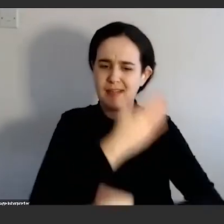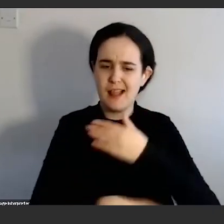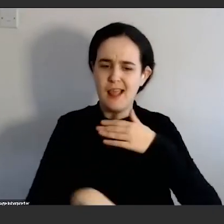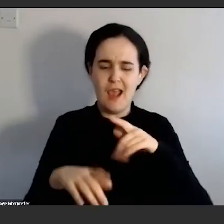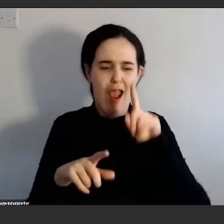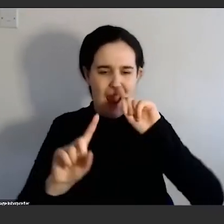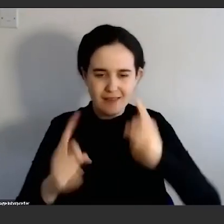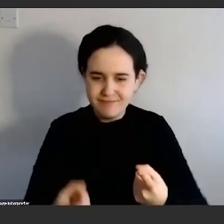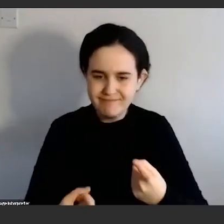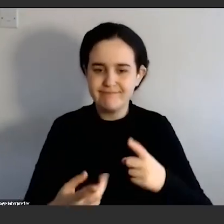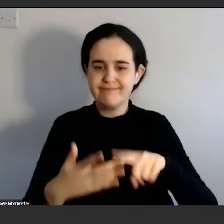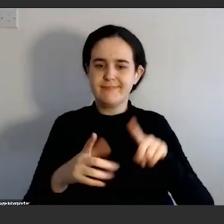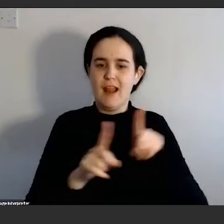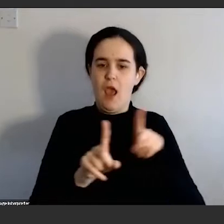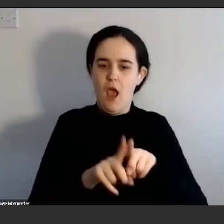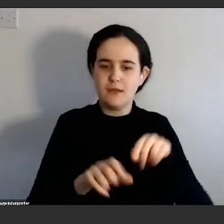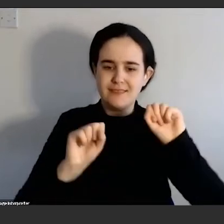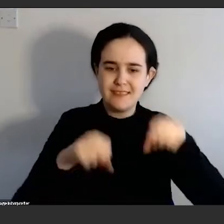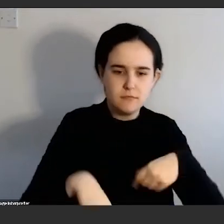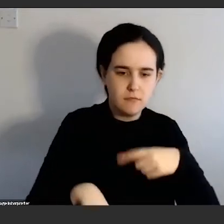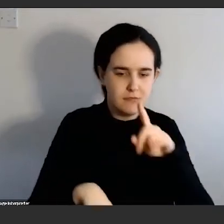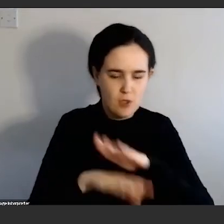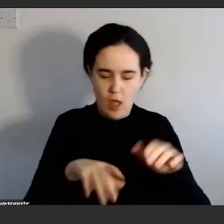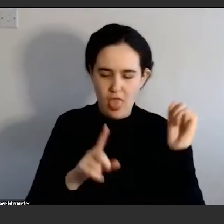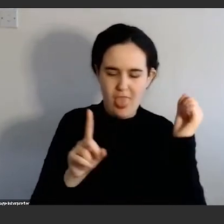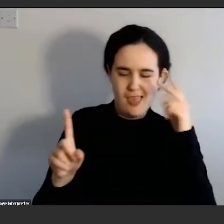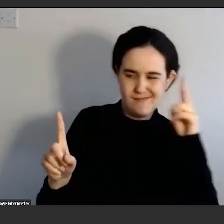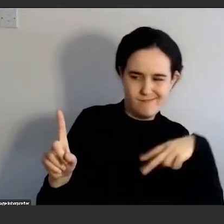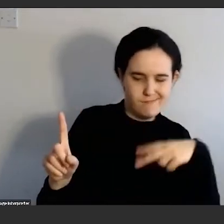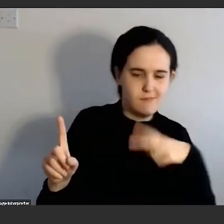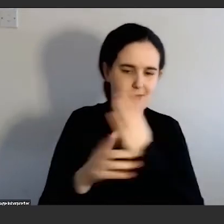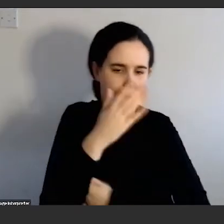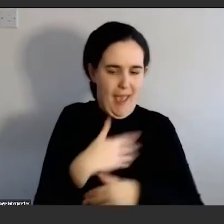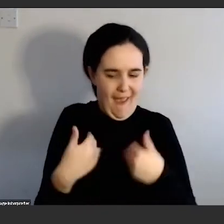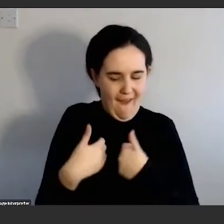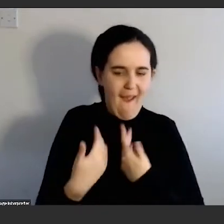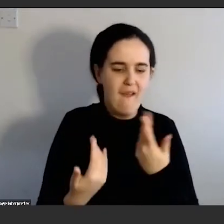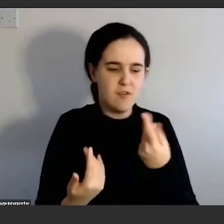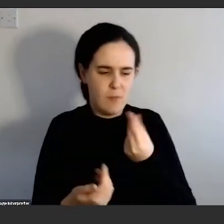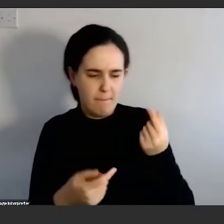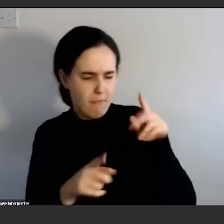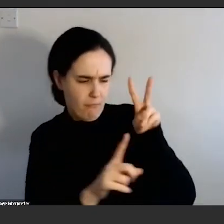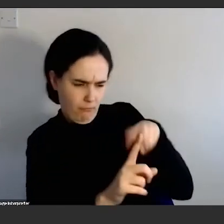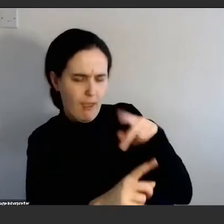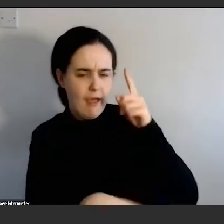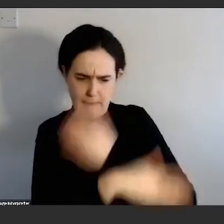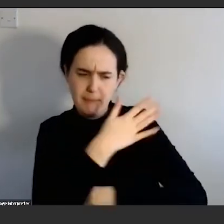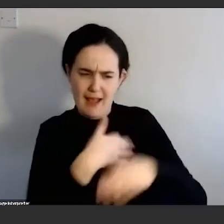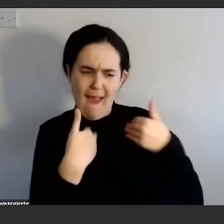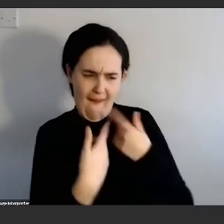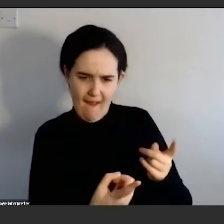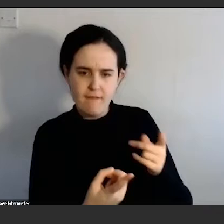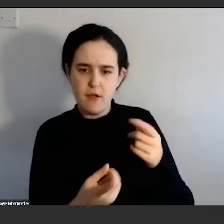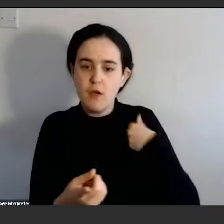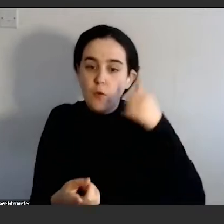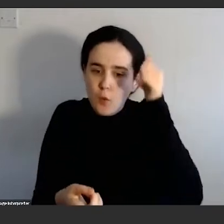for discovery, for looking for new solutions, for innovation, and ways of approaching issues that no